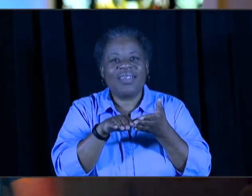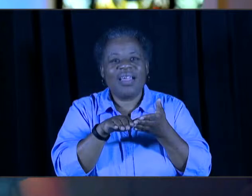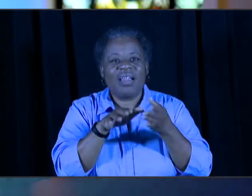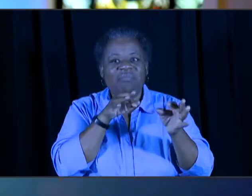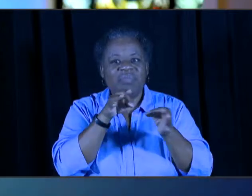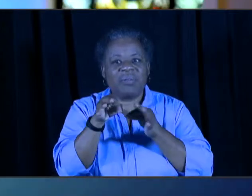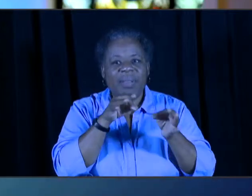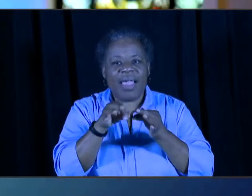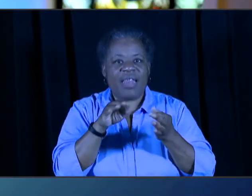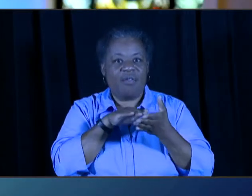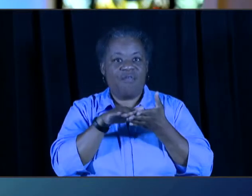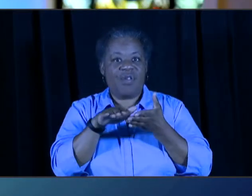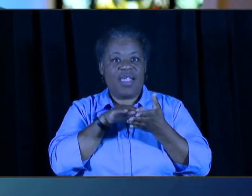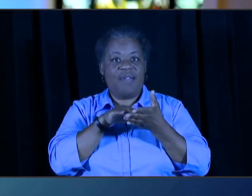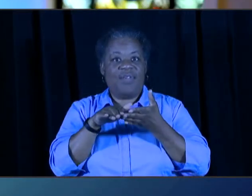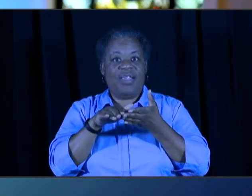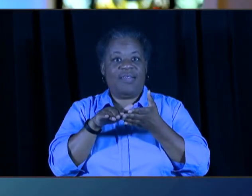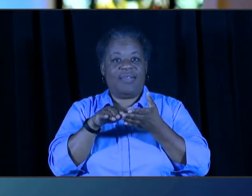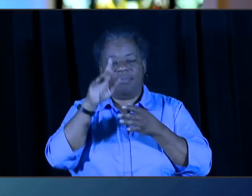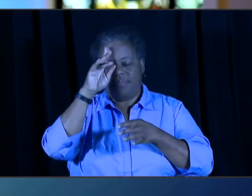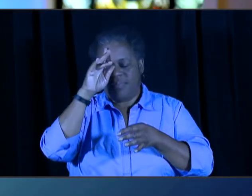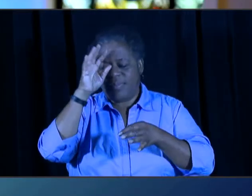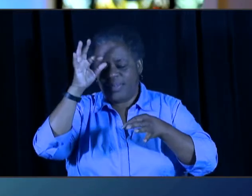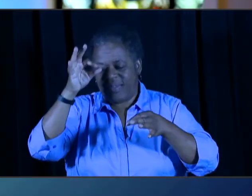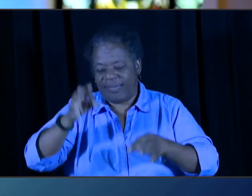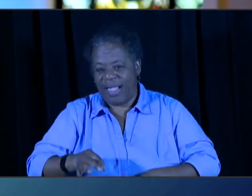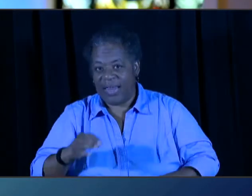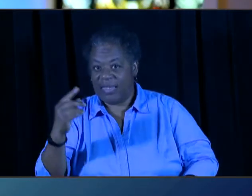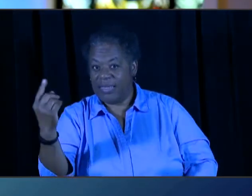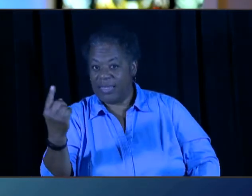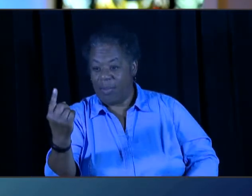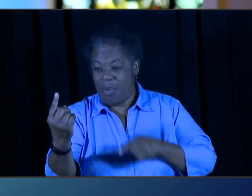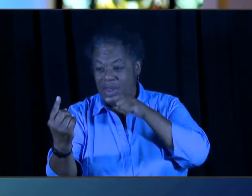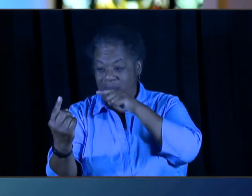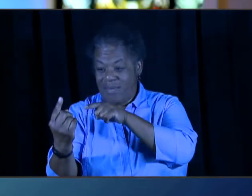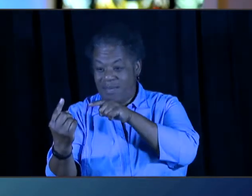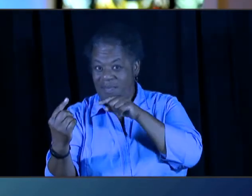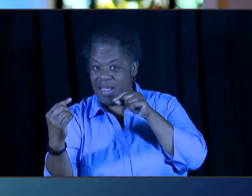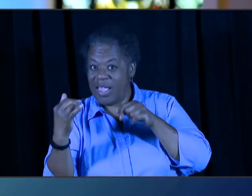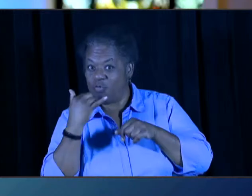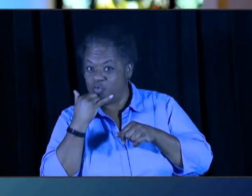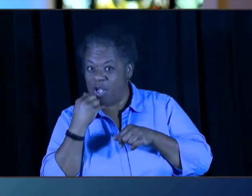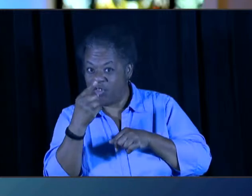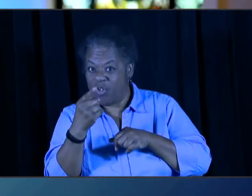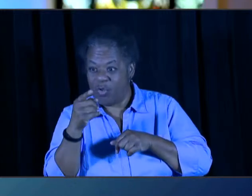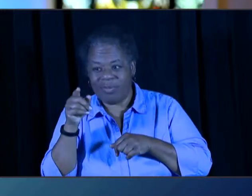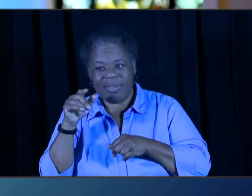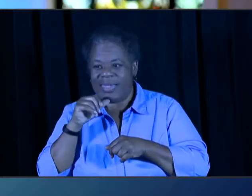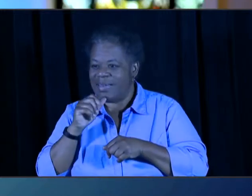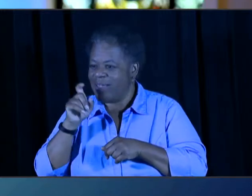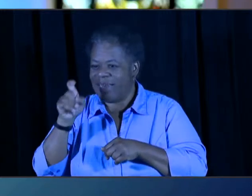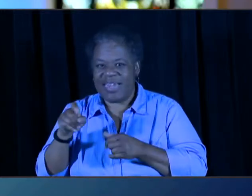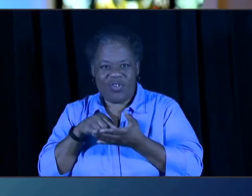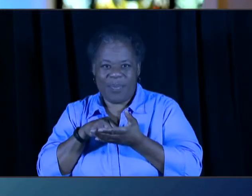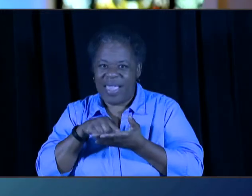way: forgiveness is deciding that someone who has wronged you doesn't have to pay. I think that's pretty good. I